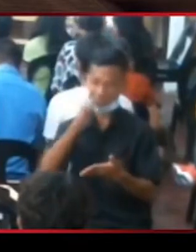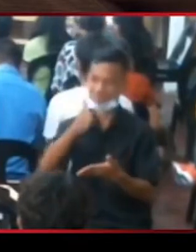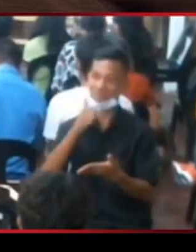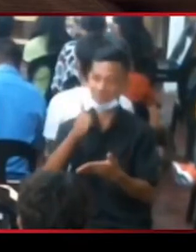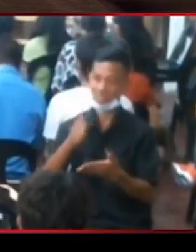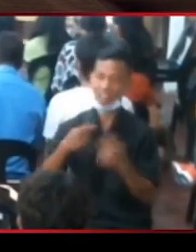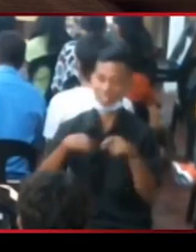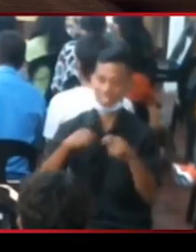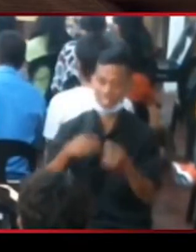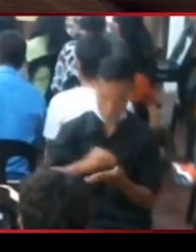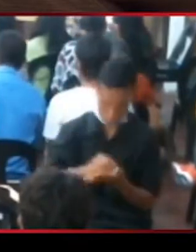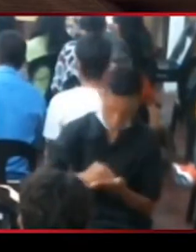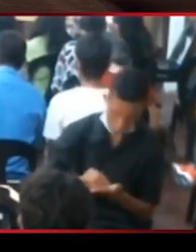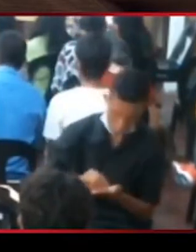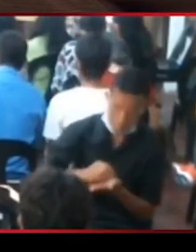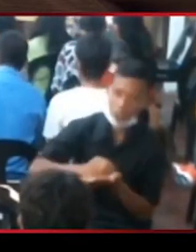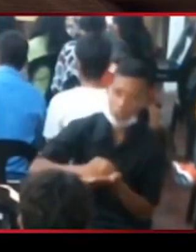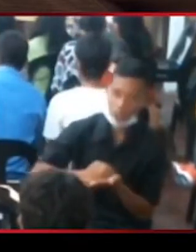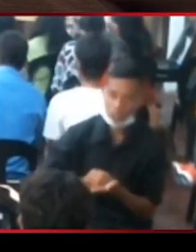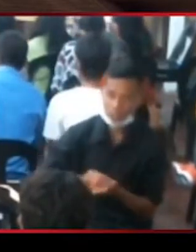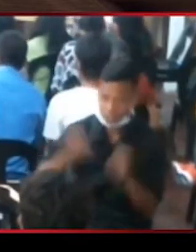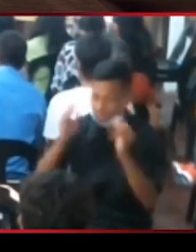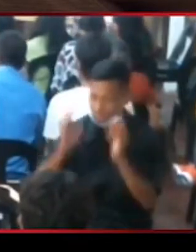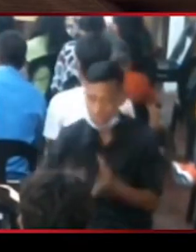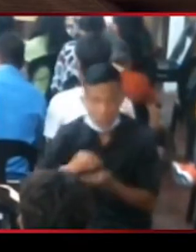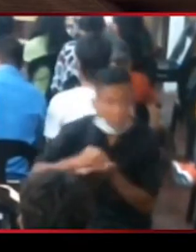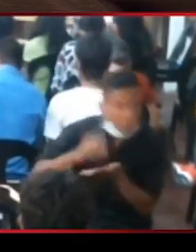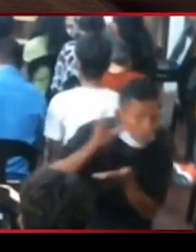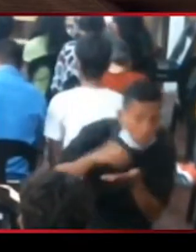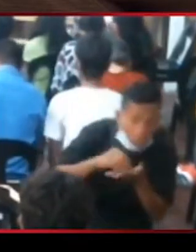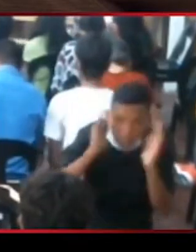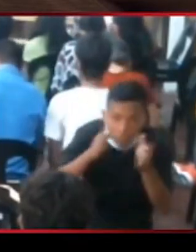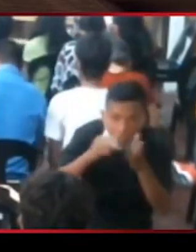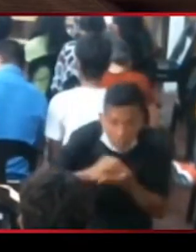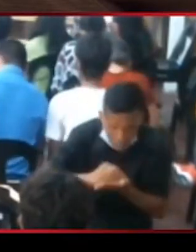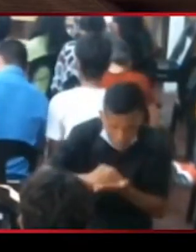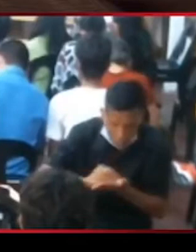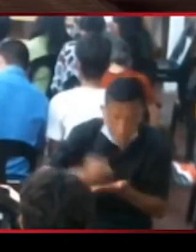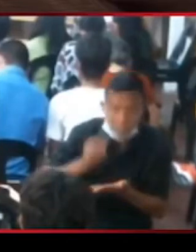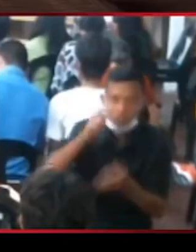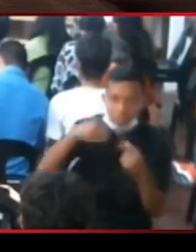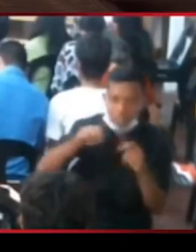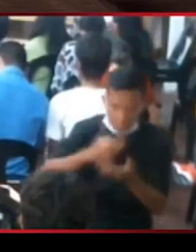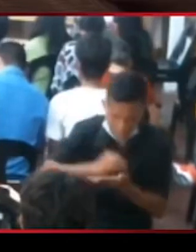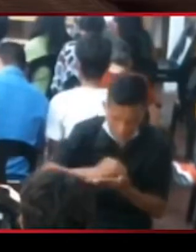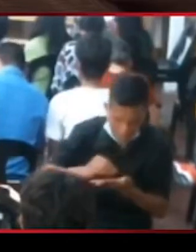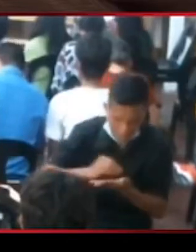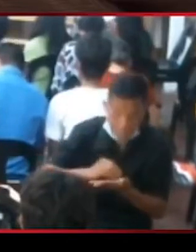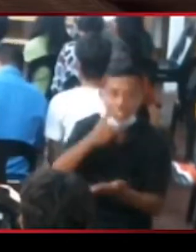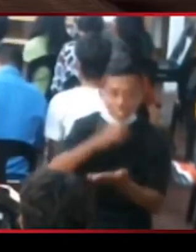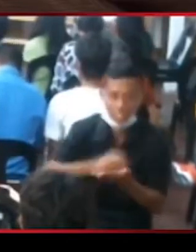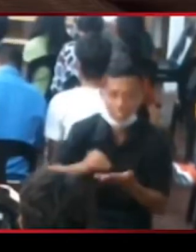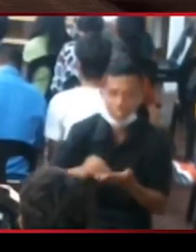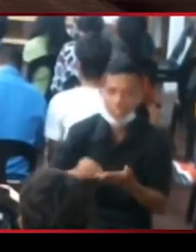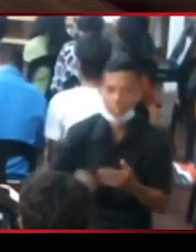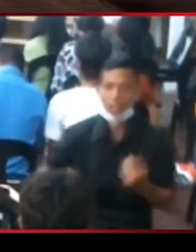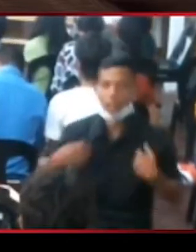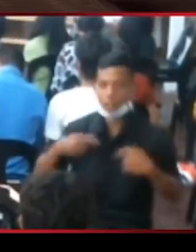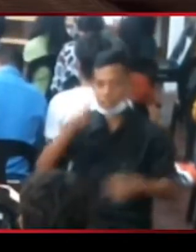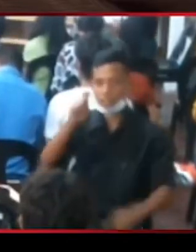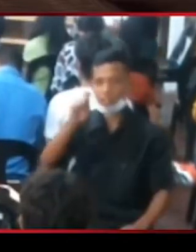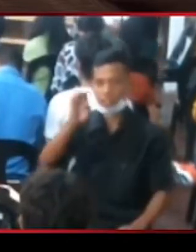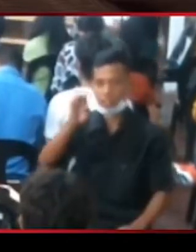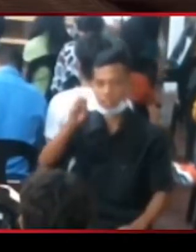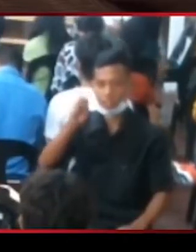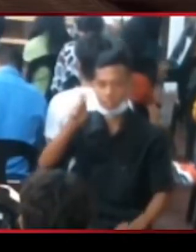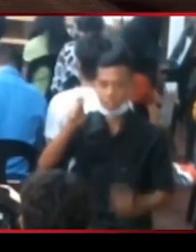That's my problem. But I want you to understand, there is a purpose for a test. Let's look